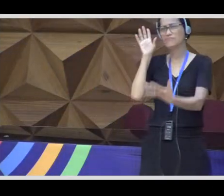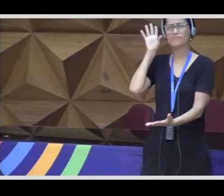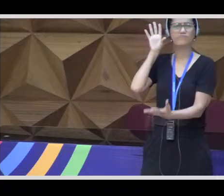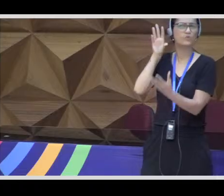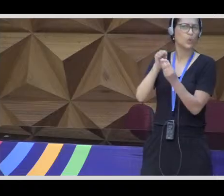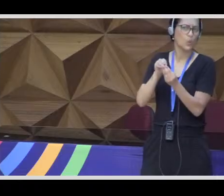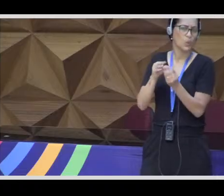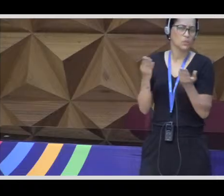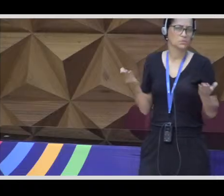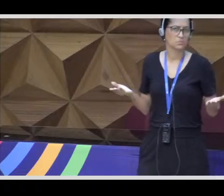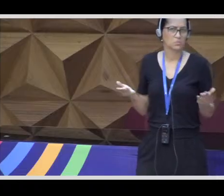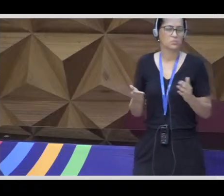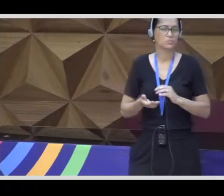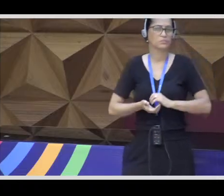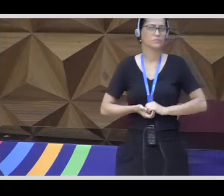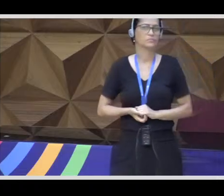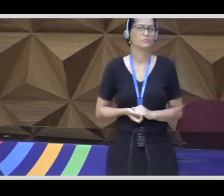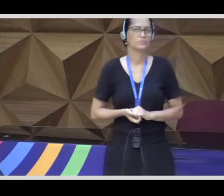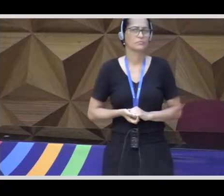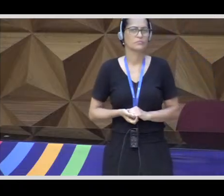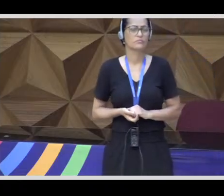So we spend a lot of time as passengers.